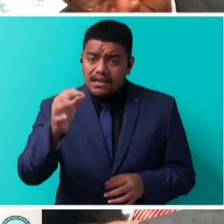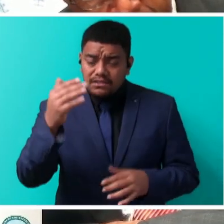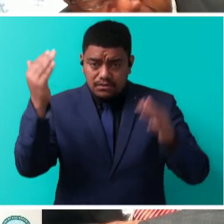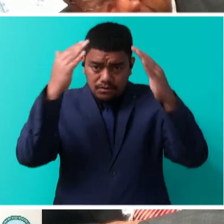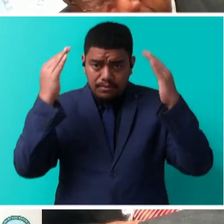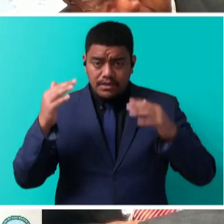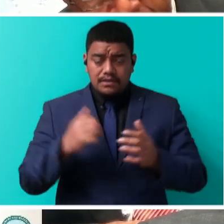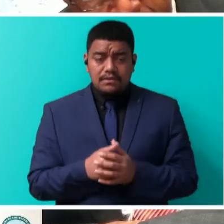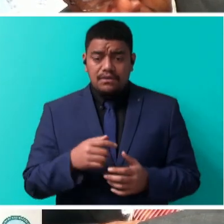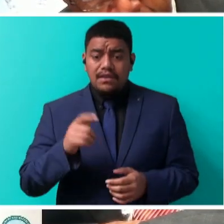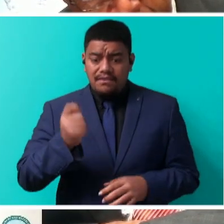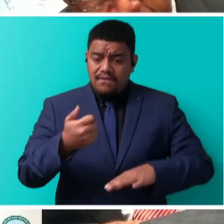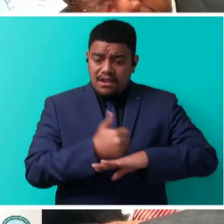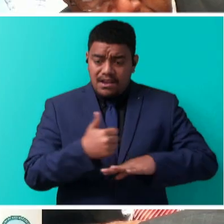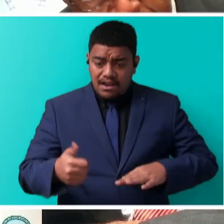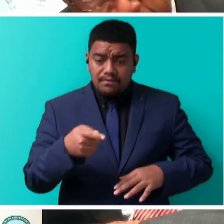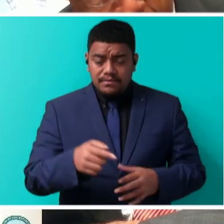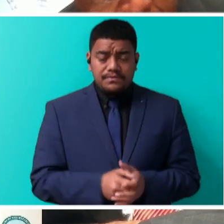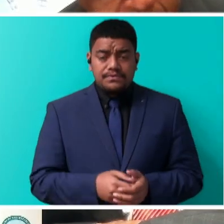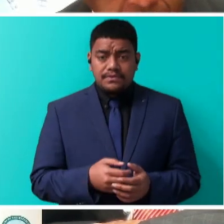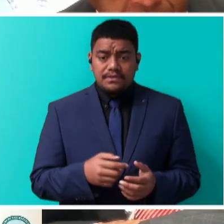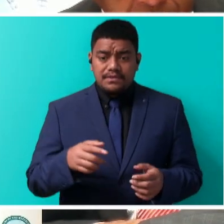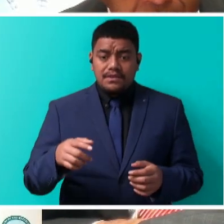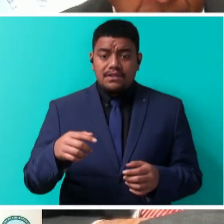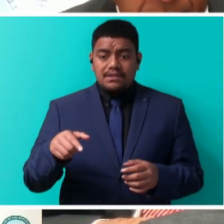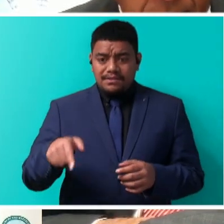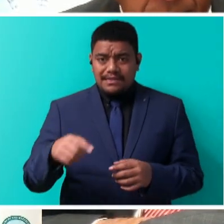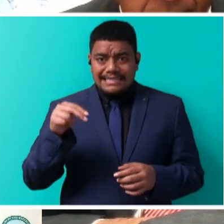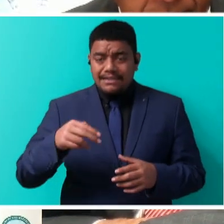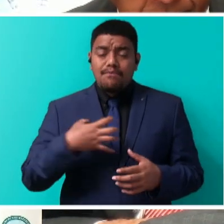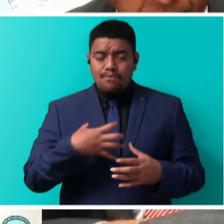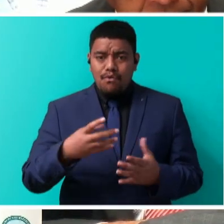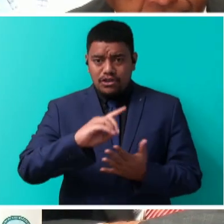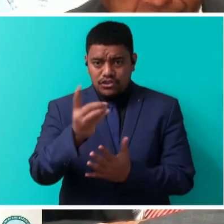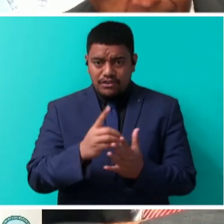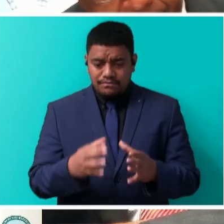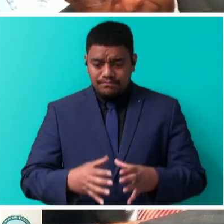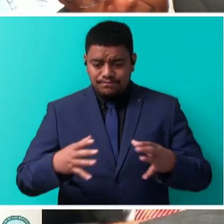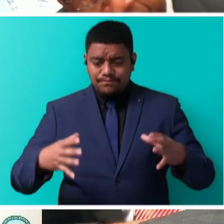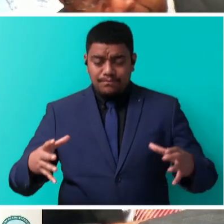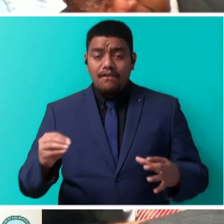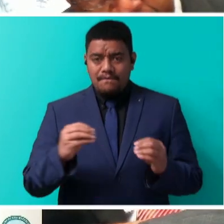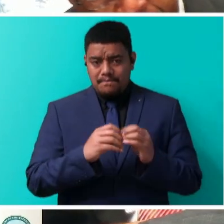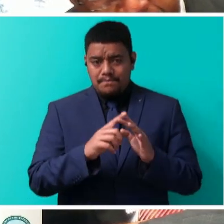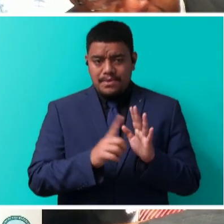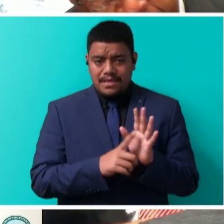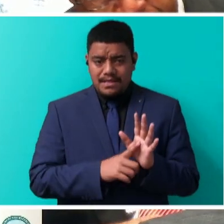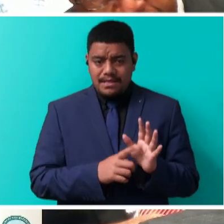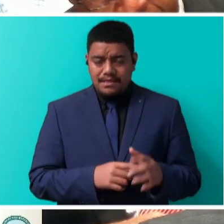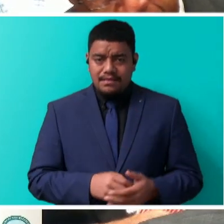is whether the government is considering the recruitment of legal drafters to assist in fast-tracking the drafting of bills, but